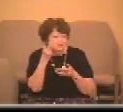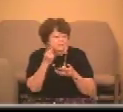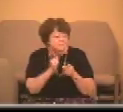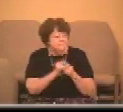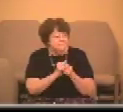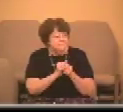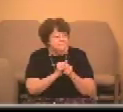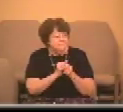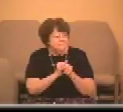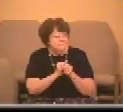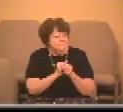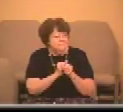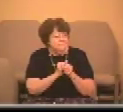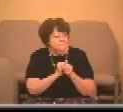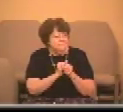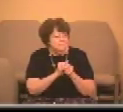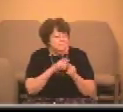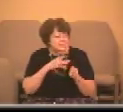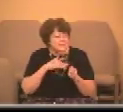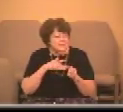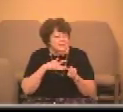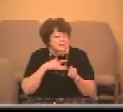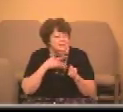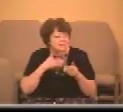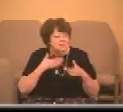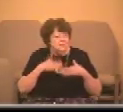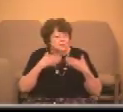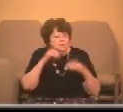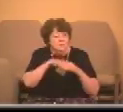12. Be joyful in hope.